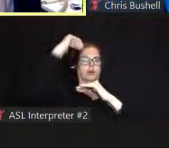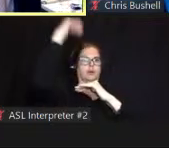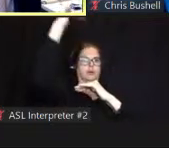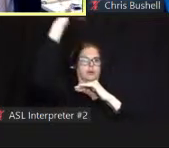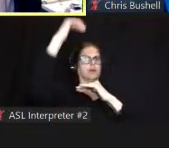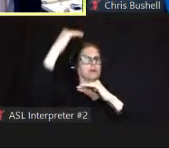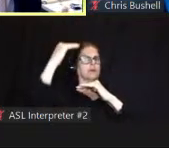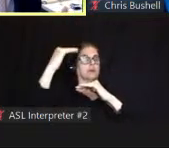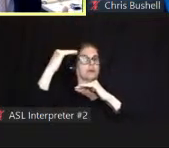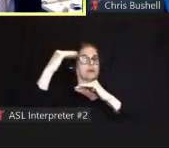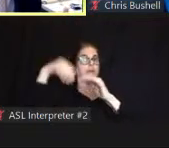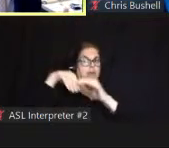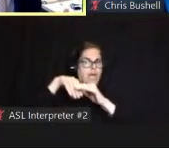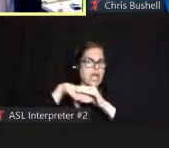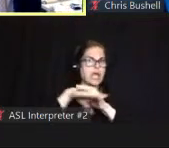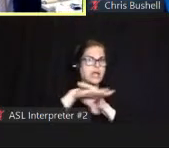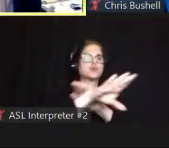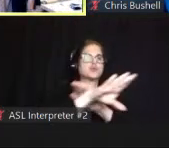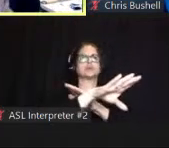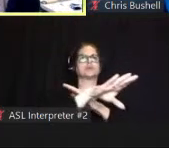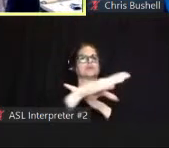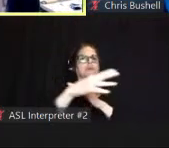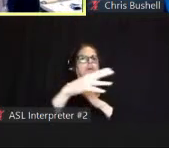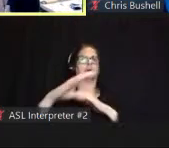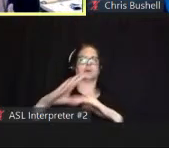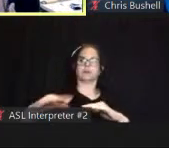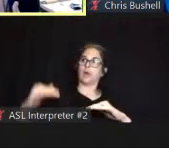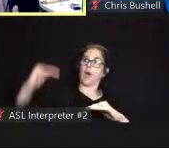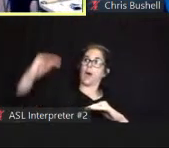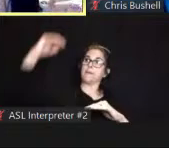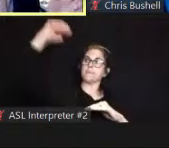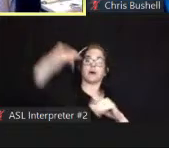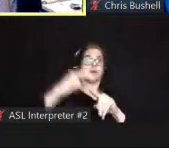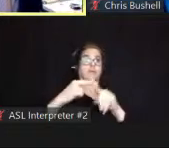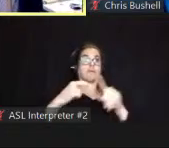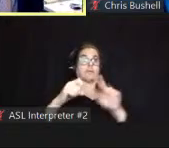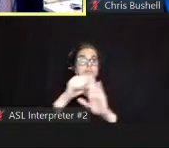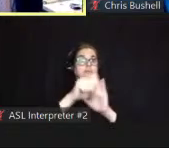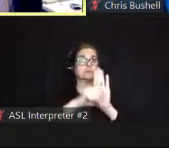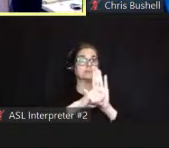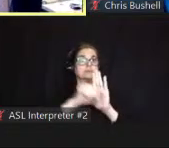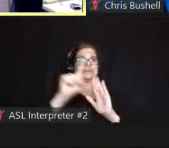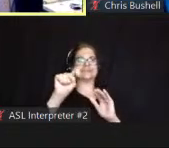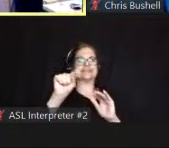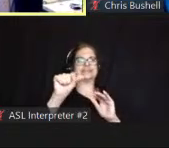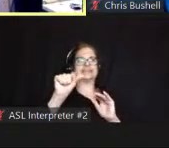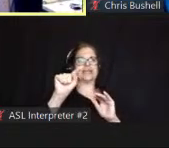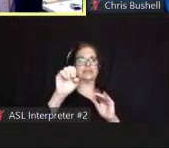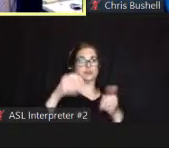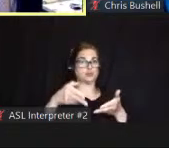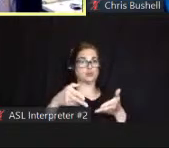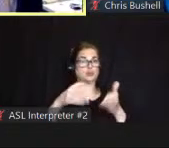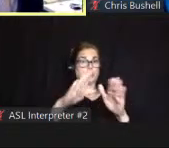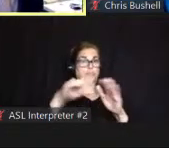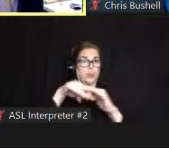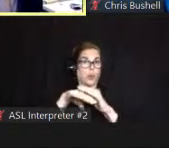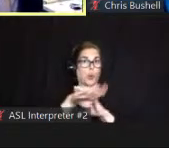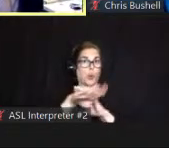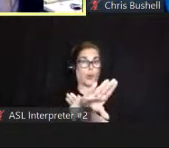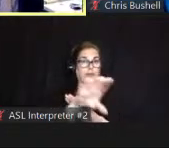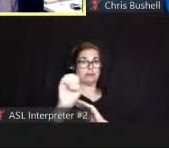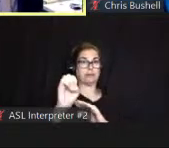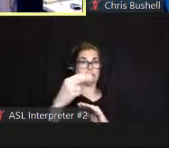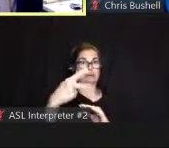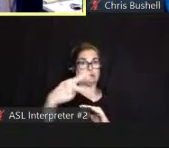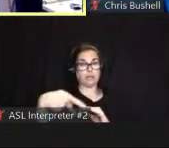bridge exists. It's how you gain access from the street on State Street there into the shop itself. And we can load in material and